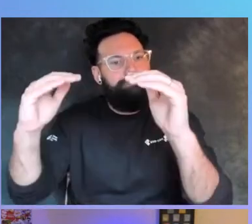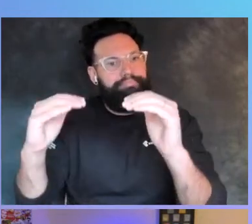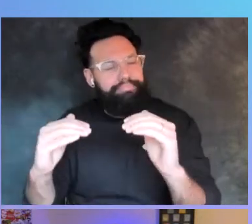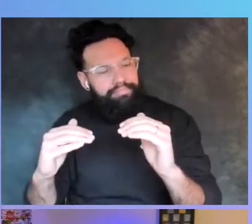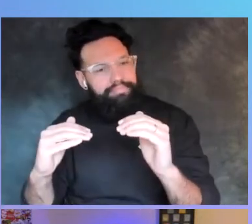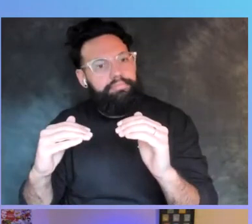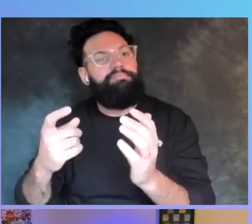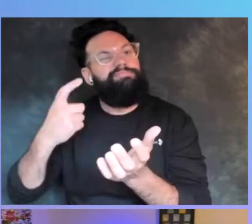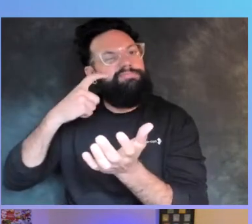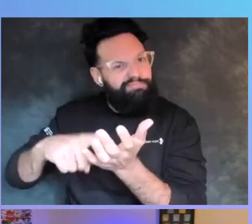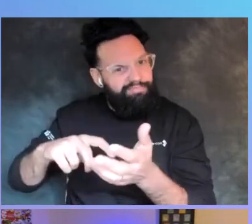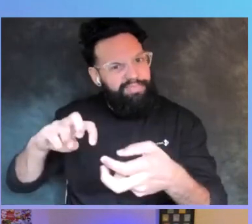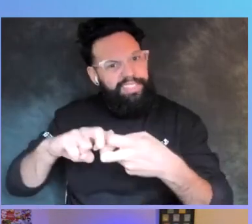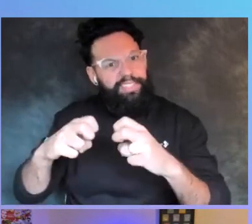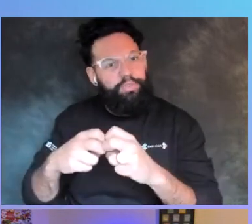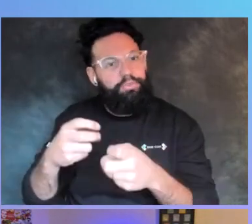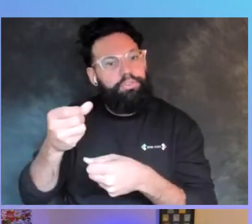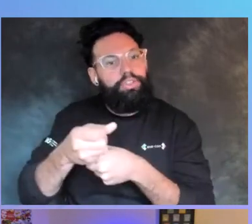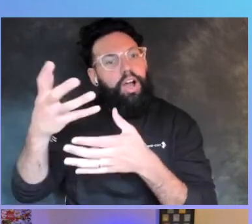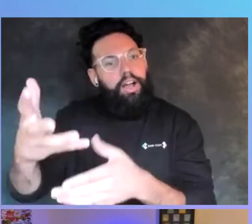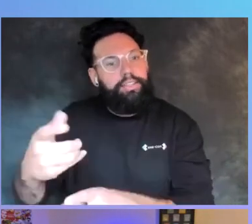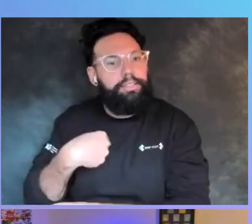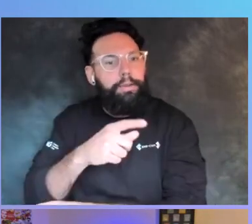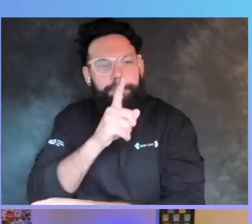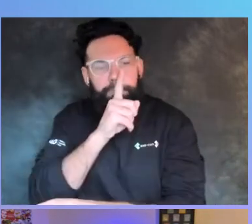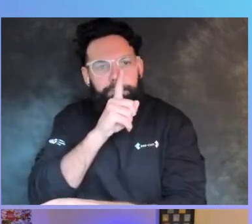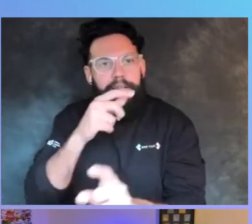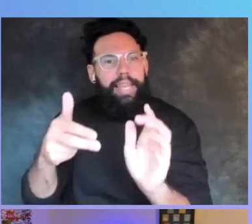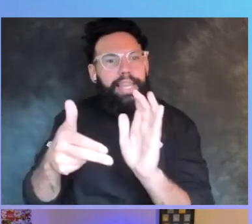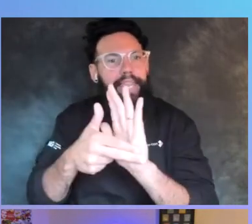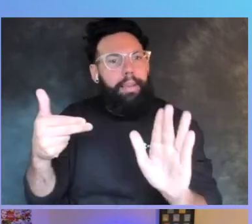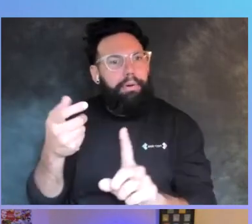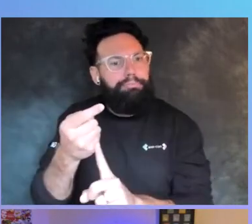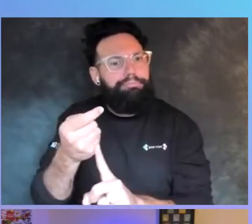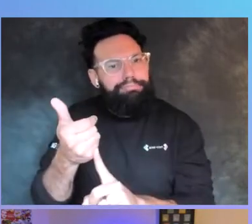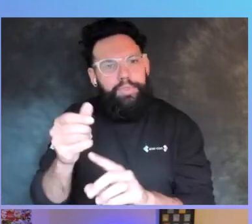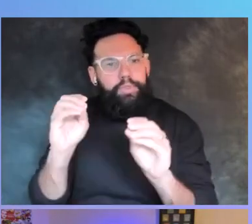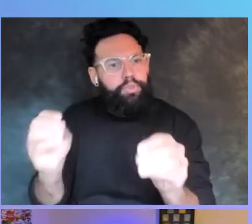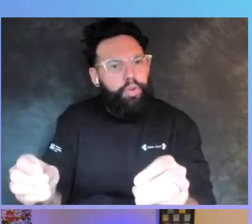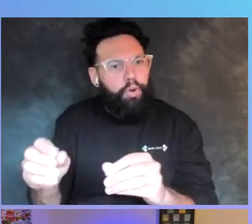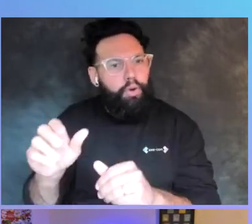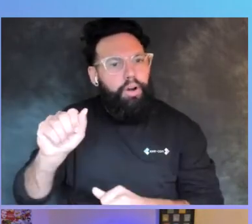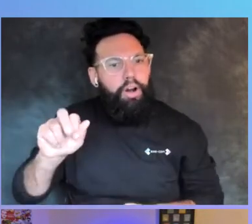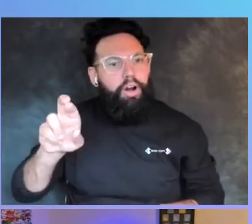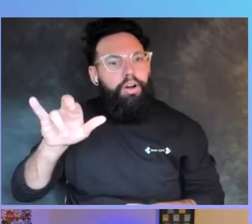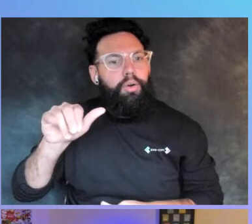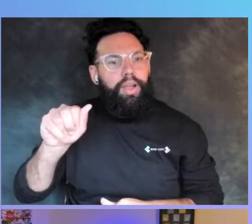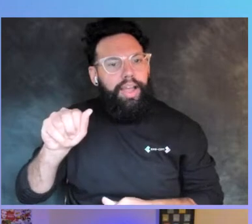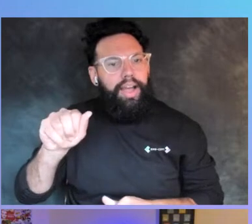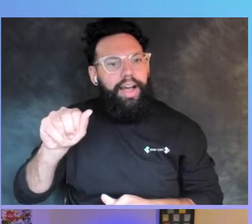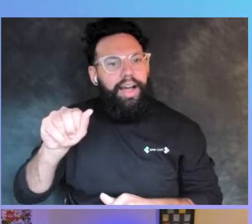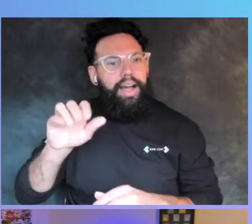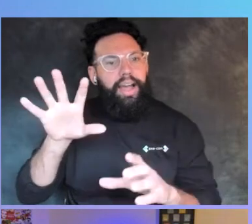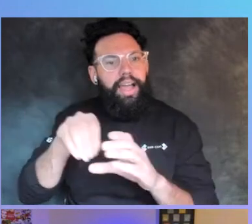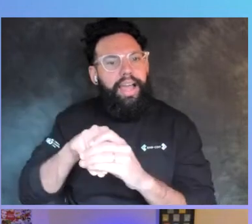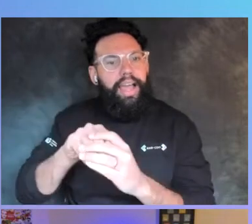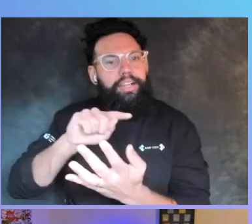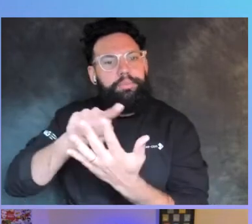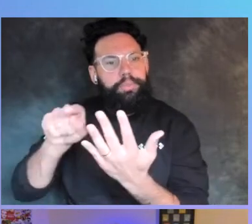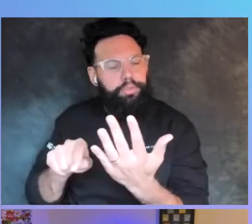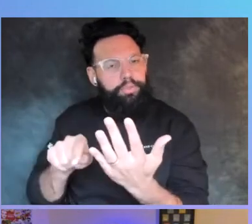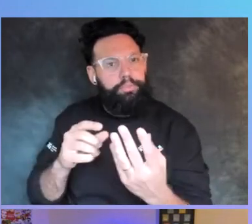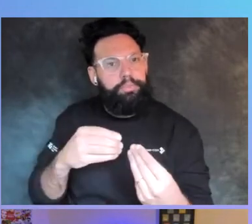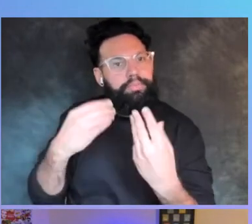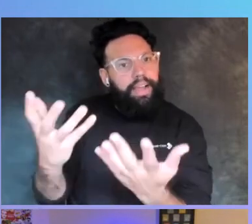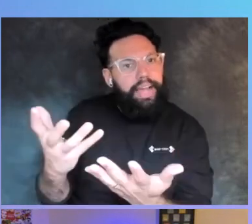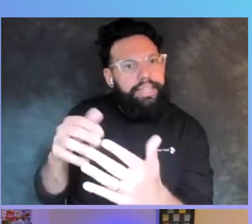hey, the label is left off and there's no ARIA attributes that are providing an accessible name to that input itself.